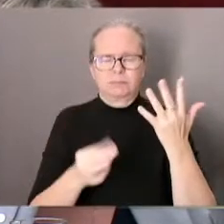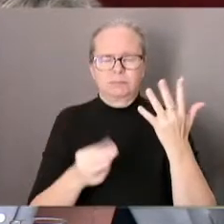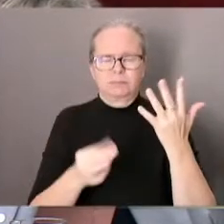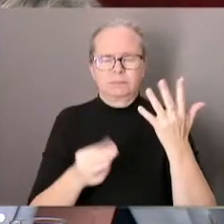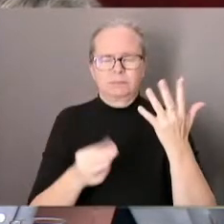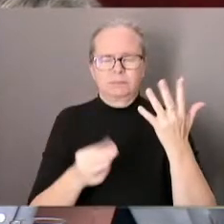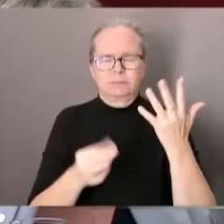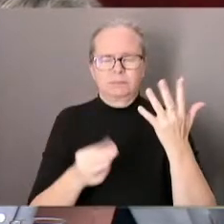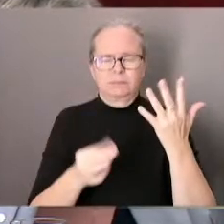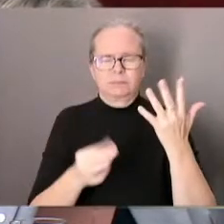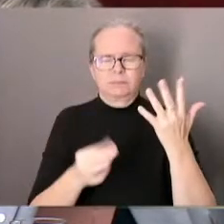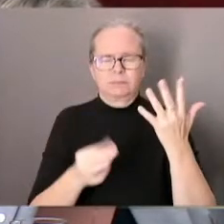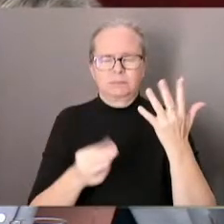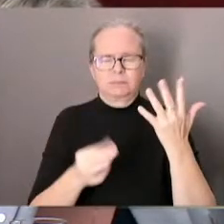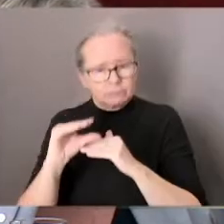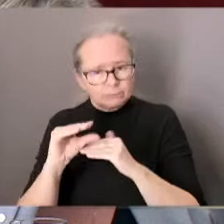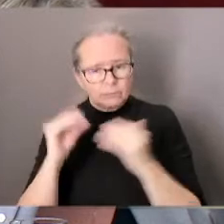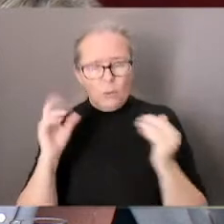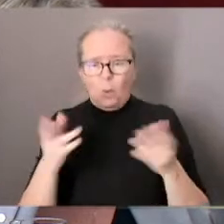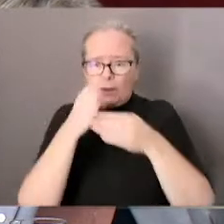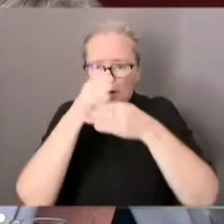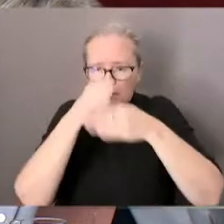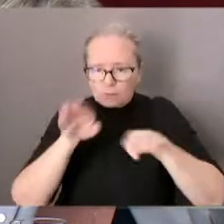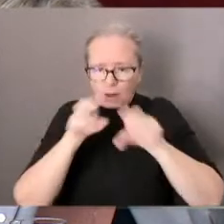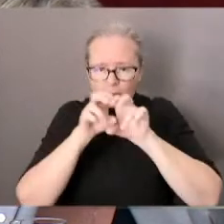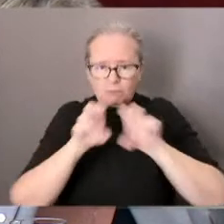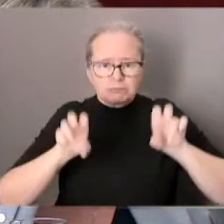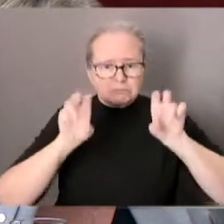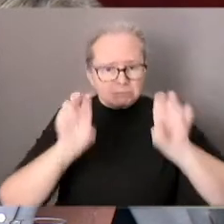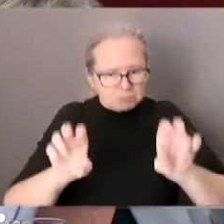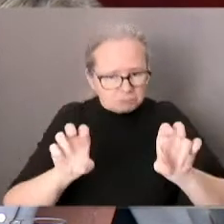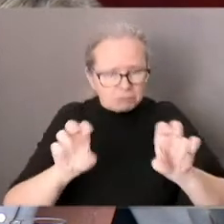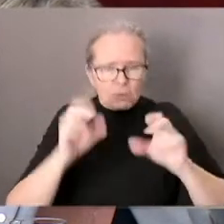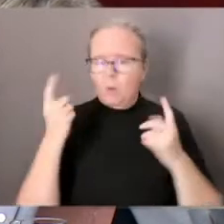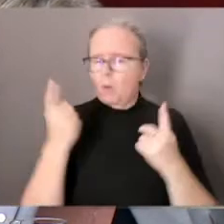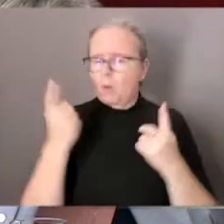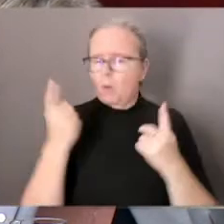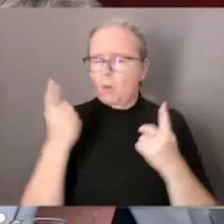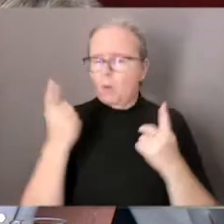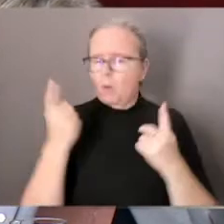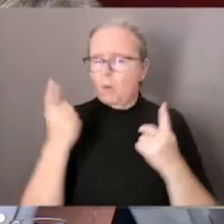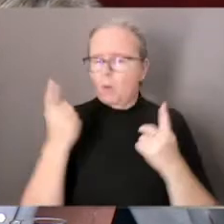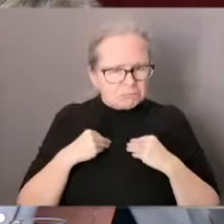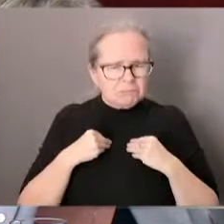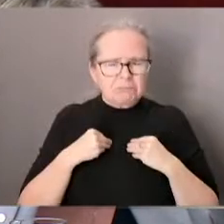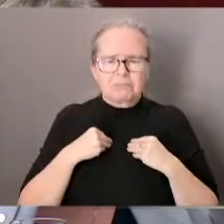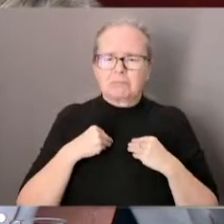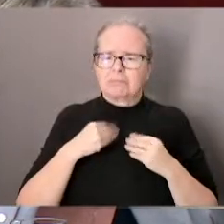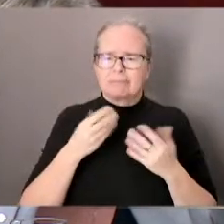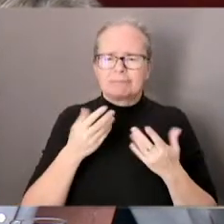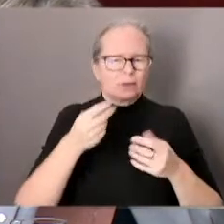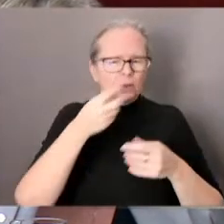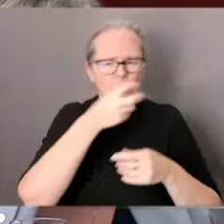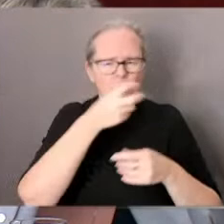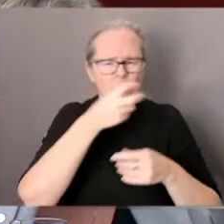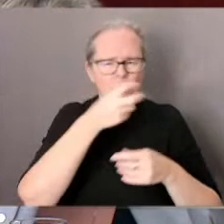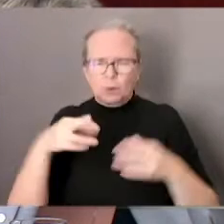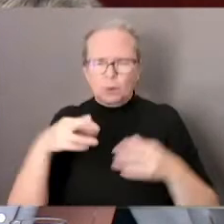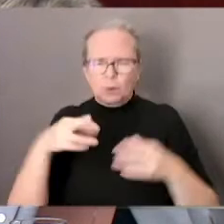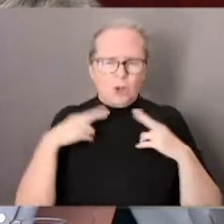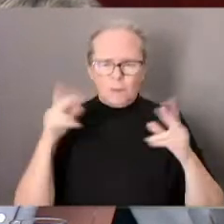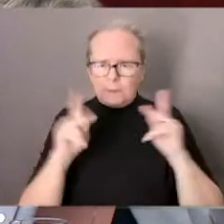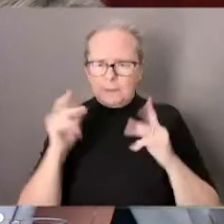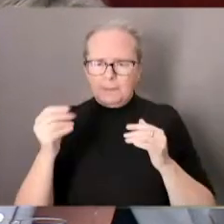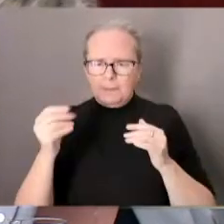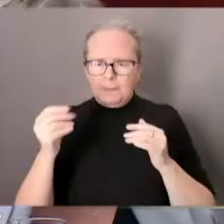attainable assisted or Market ownership or even the demographic shift for many retirees moving back through the Continuum it is now time for a deliberate drive towards more